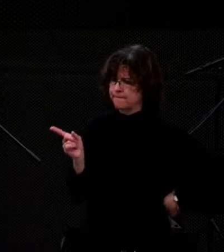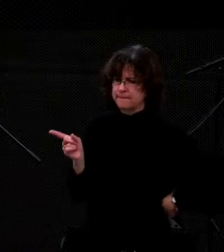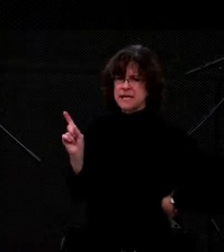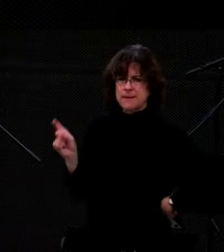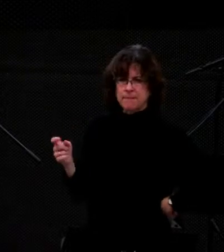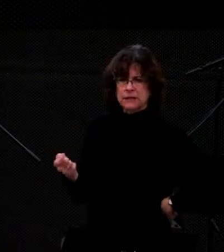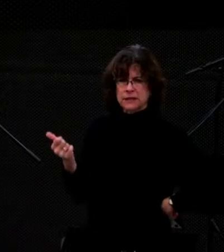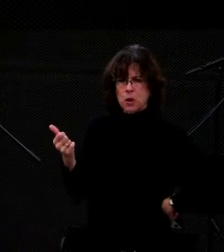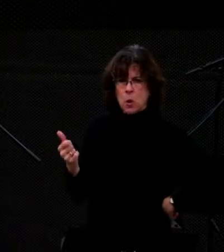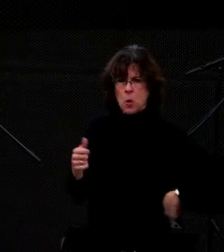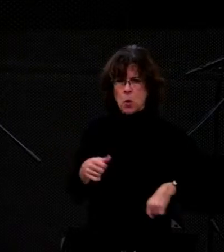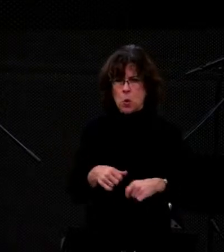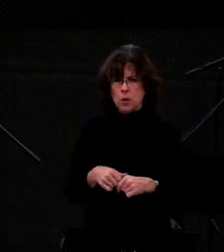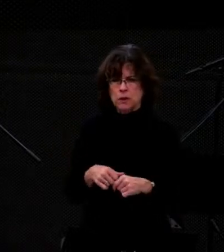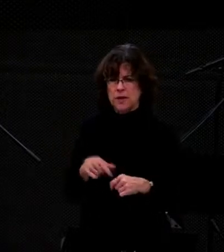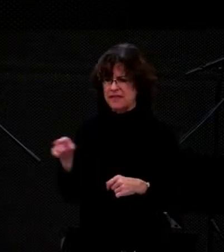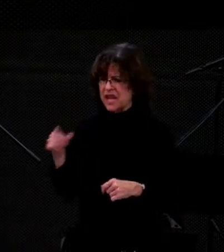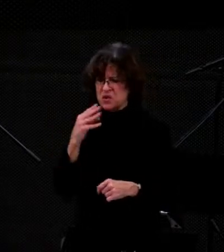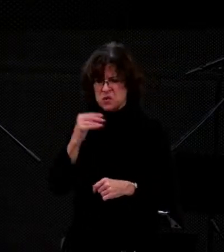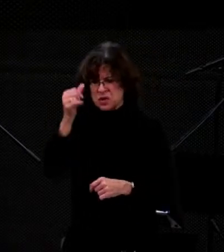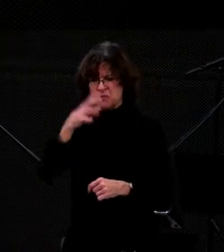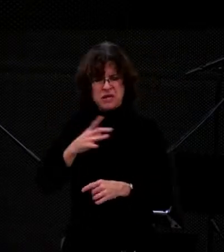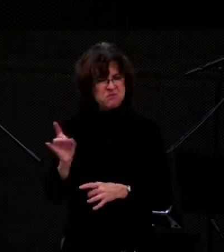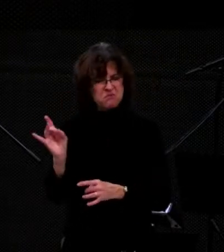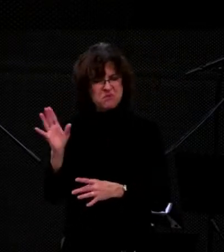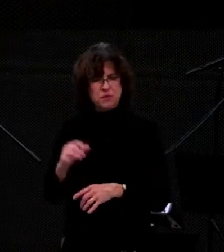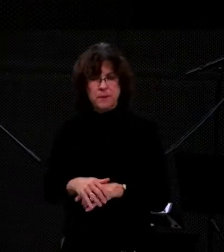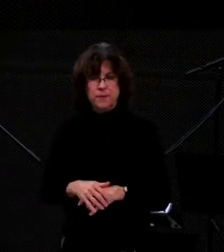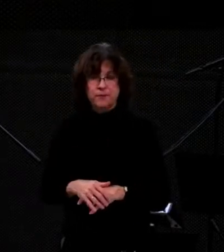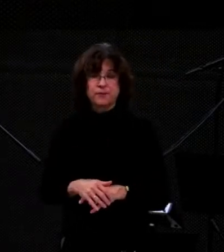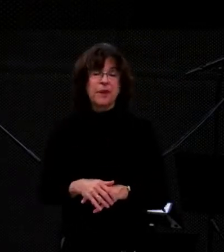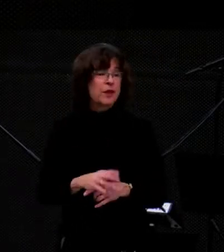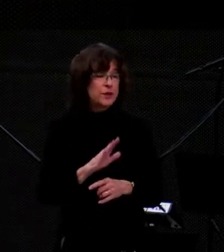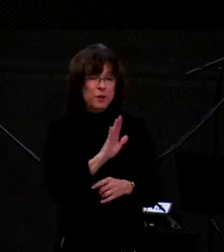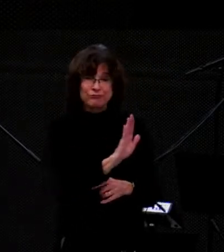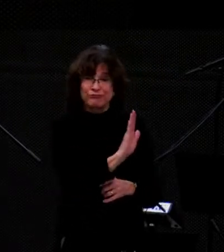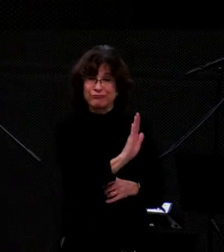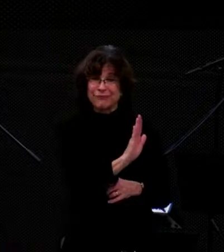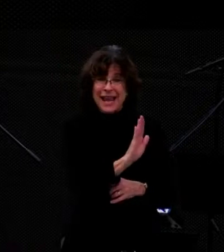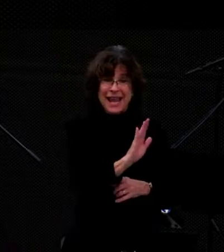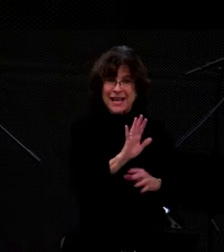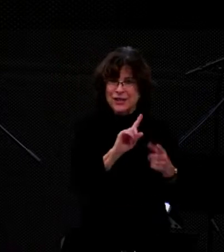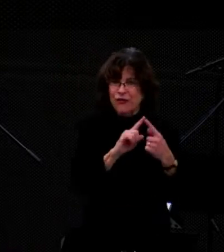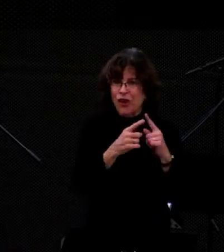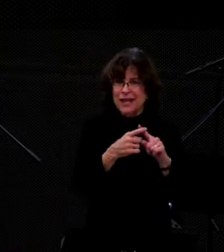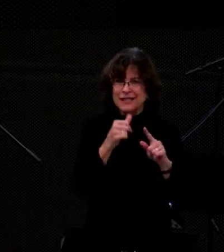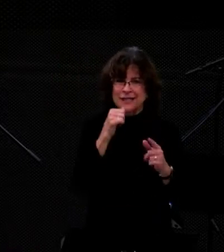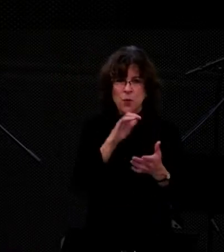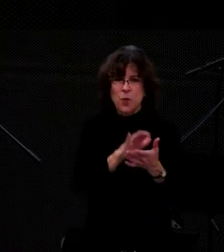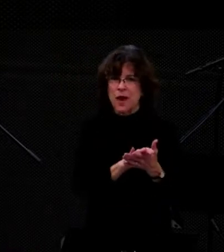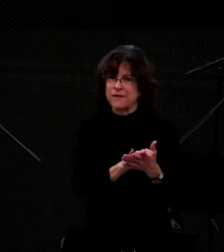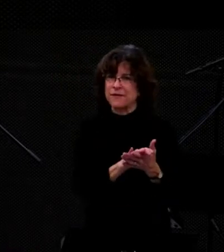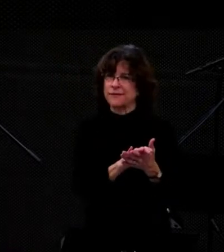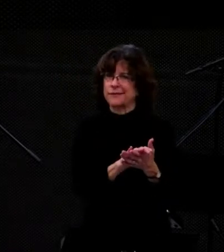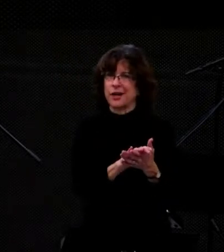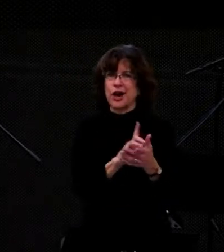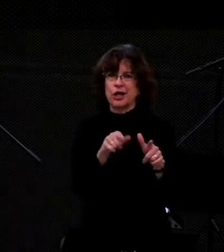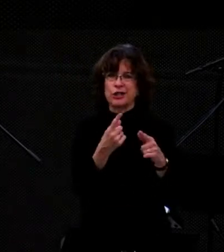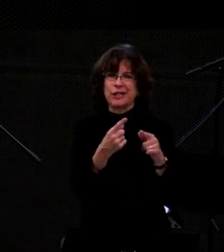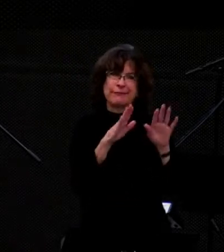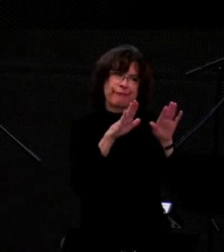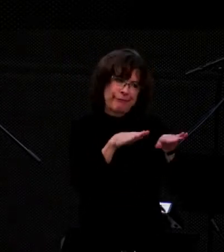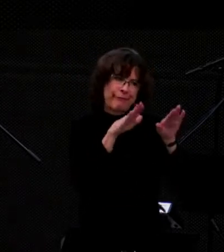Mordecai the Jew." And here his friends and his wife reveal themselves to be not friends at all, but cowering